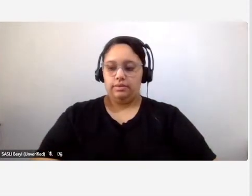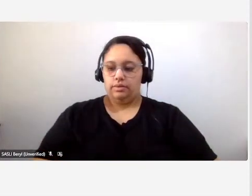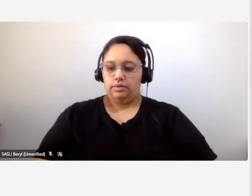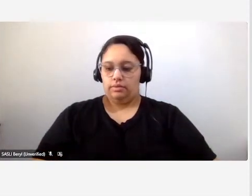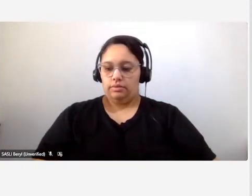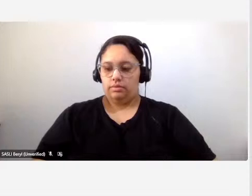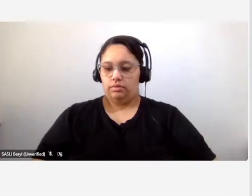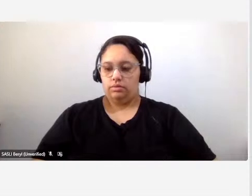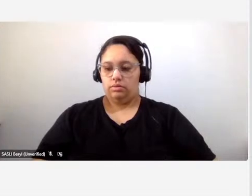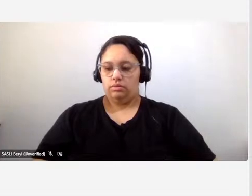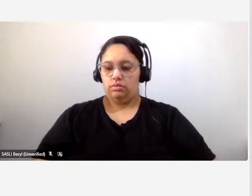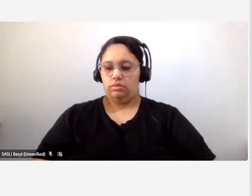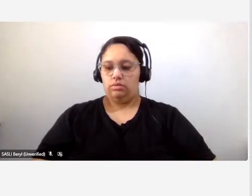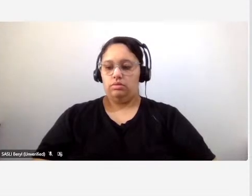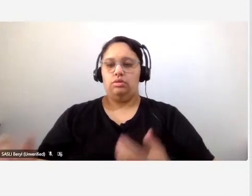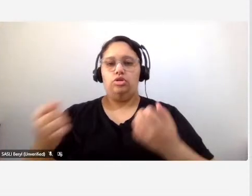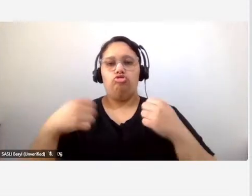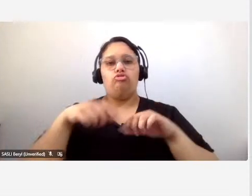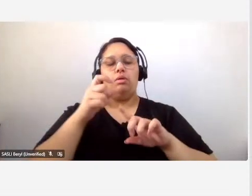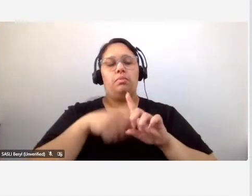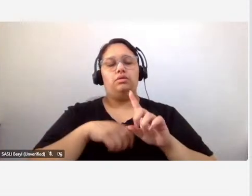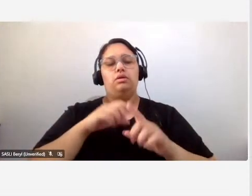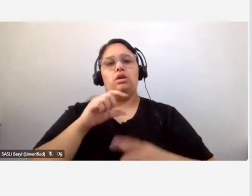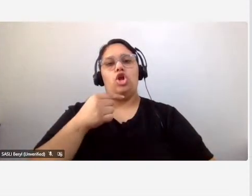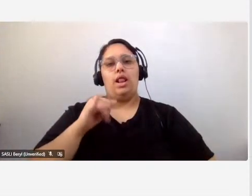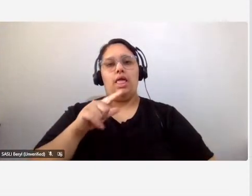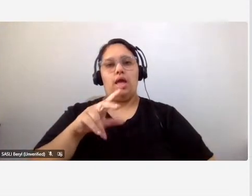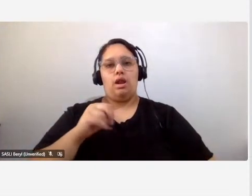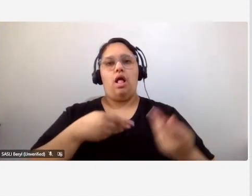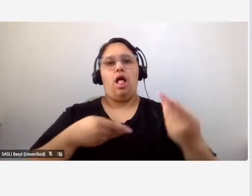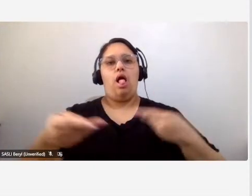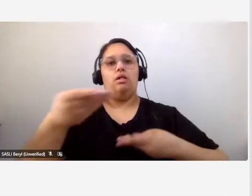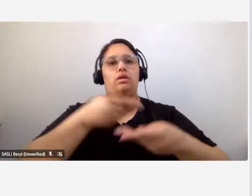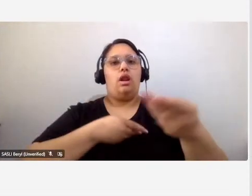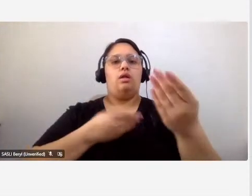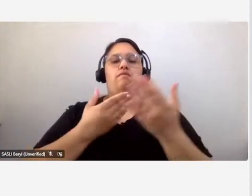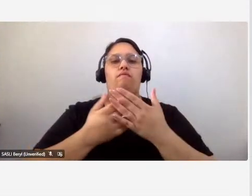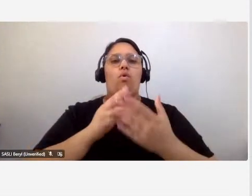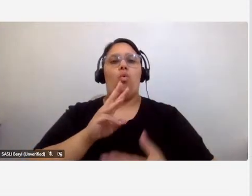Good morning, Chairperson, colleagues. Gillian Postman, alternating for member Wendy Philander.